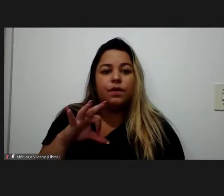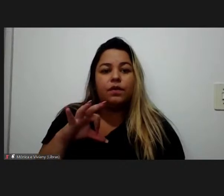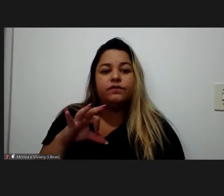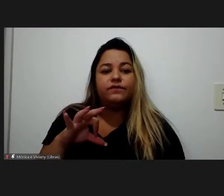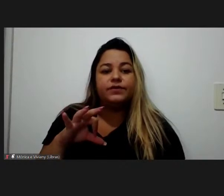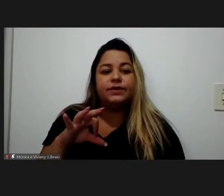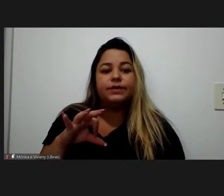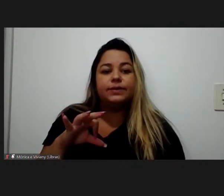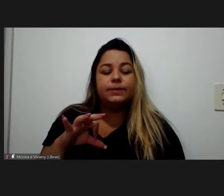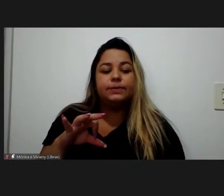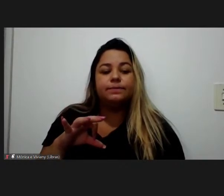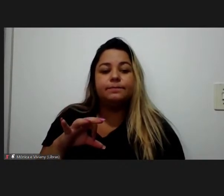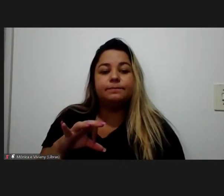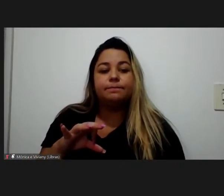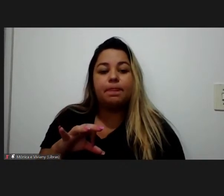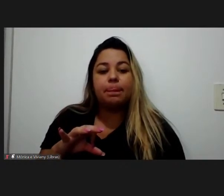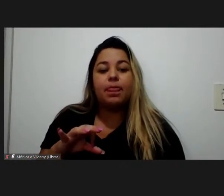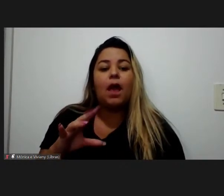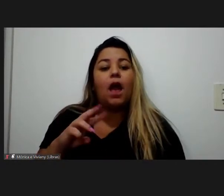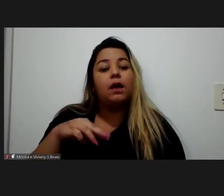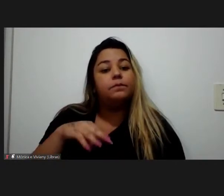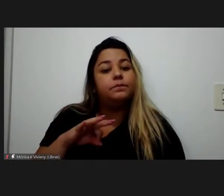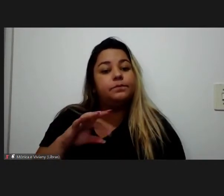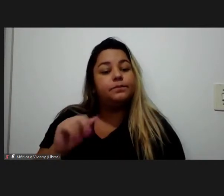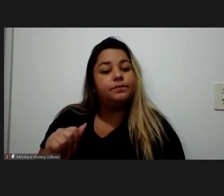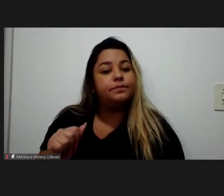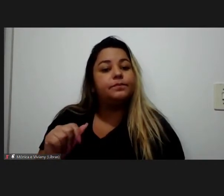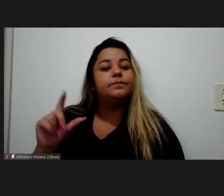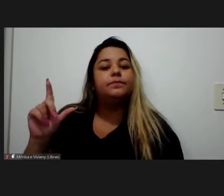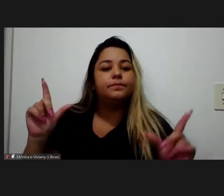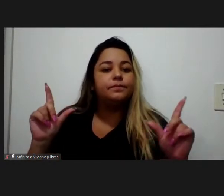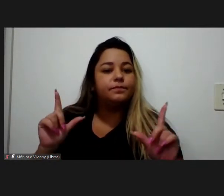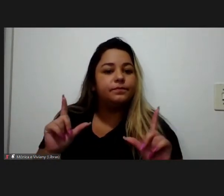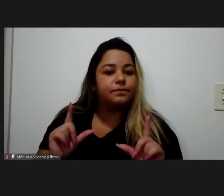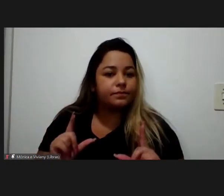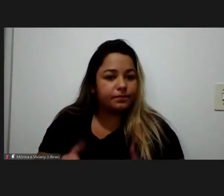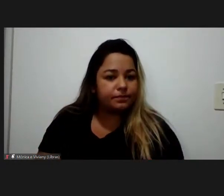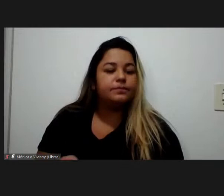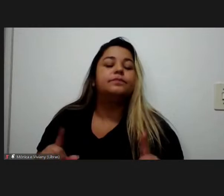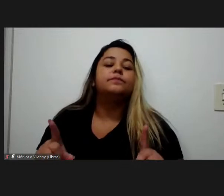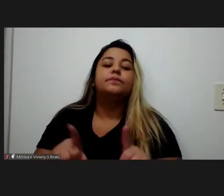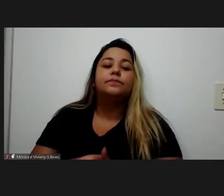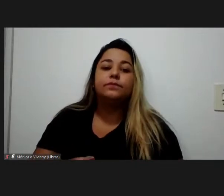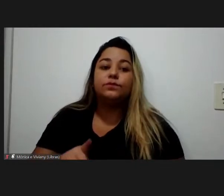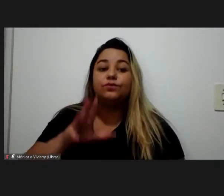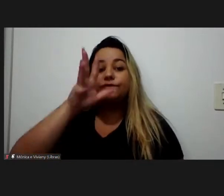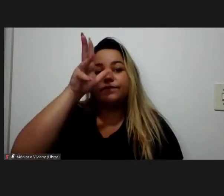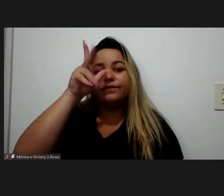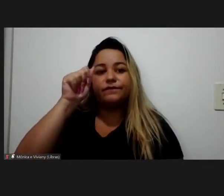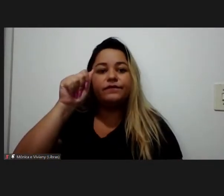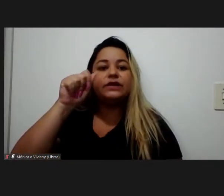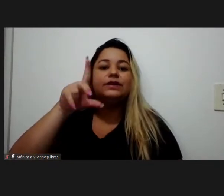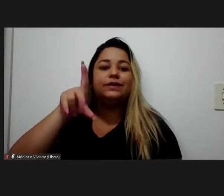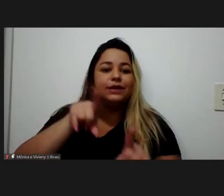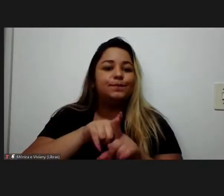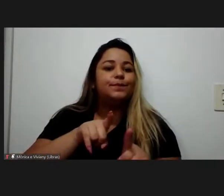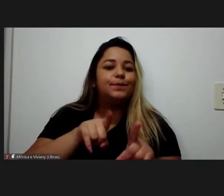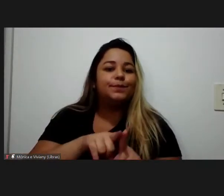was previous, we had the goal of reduce